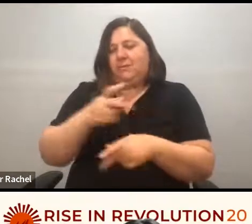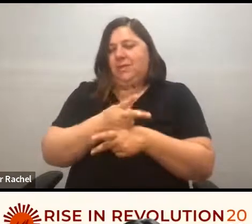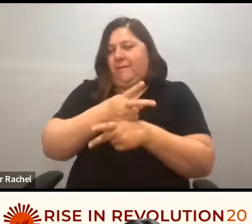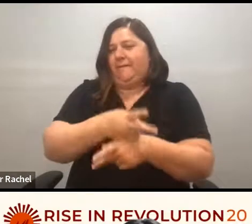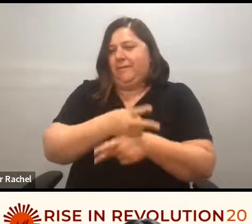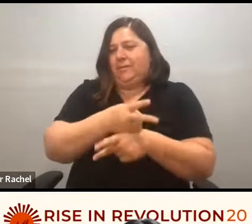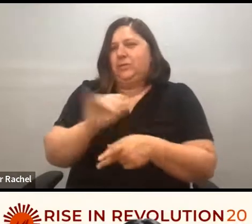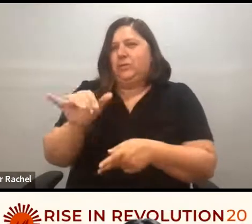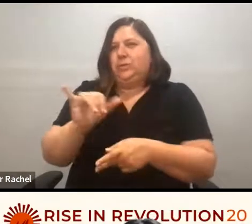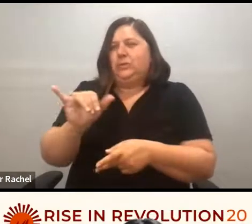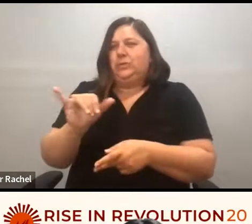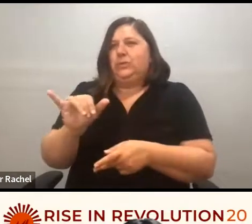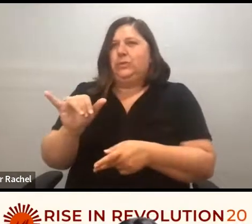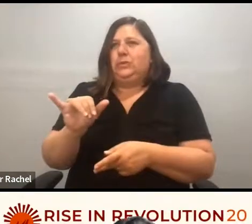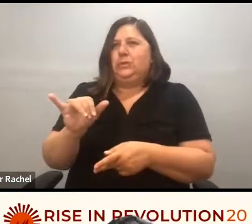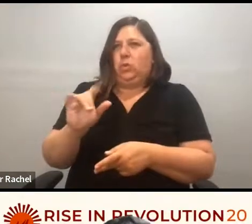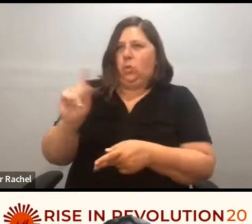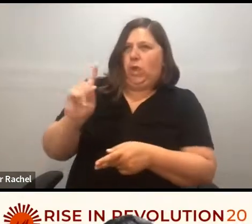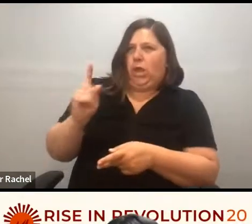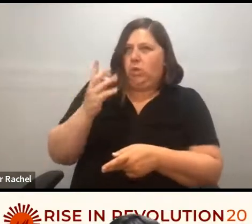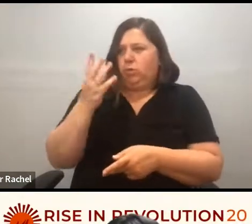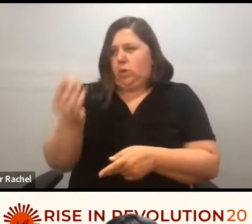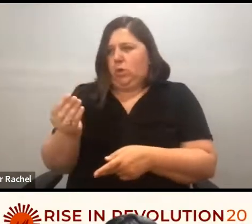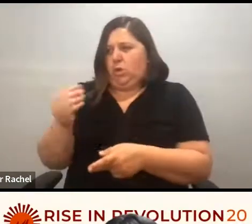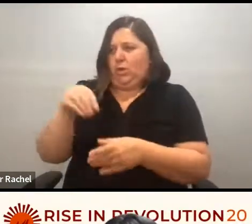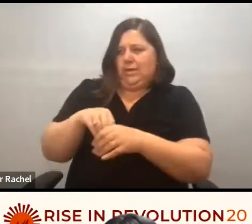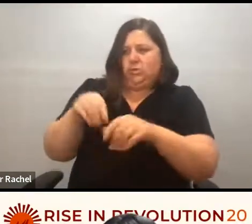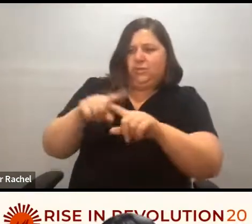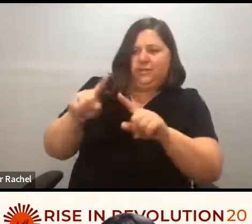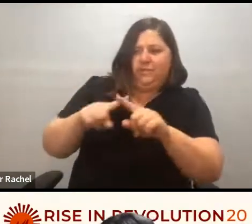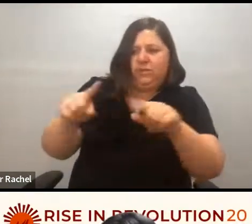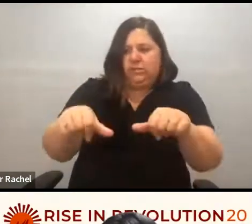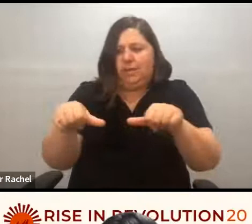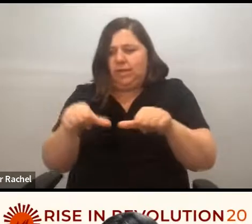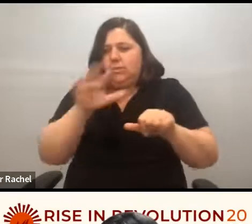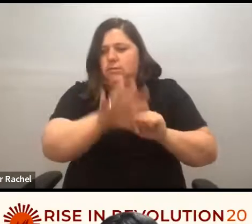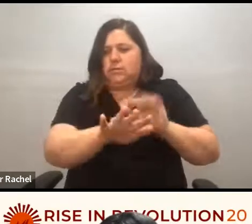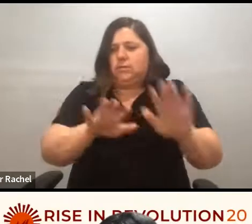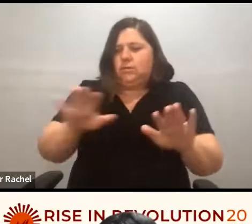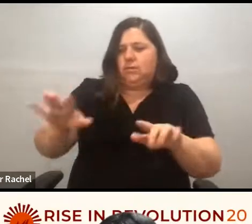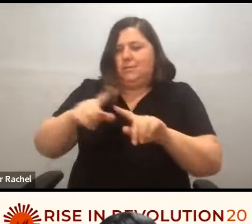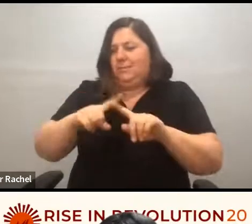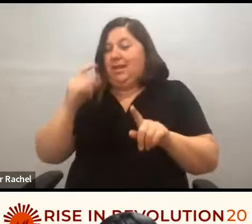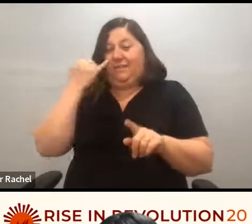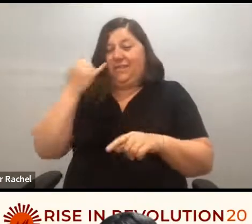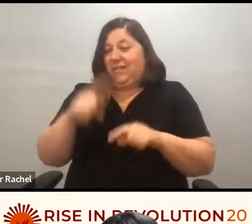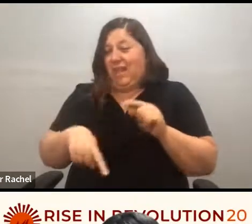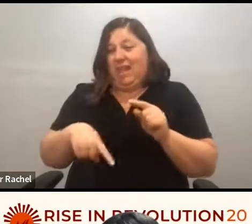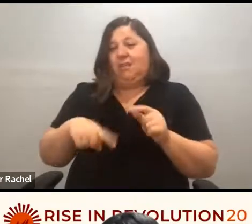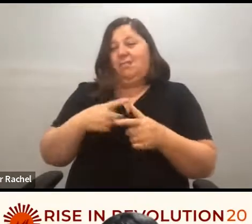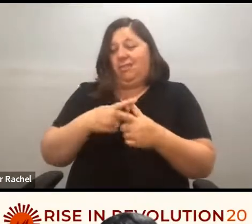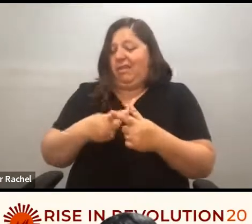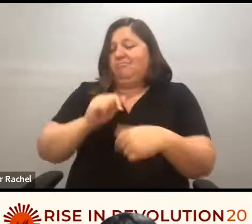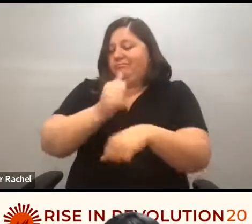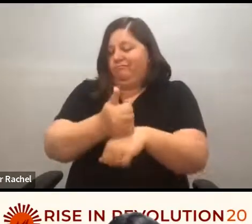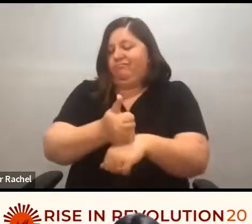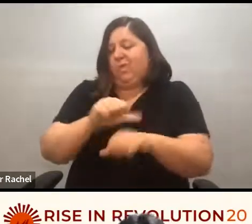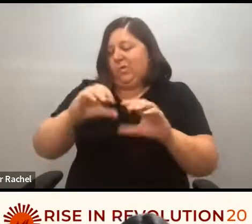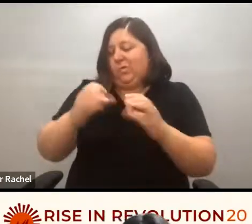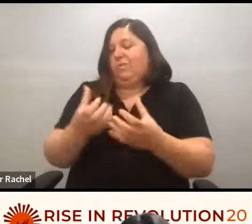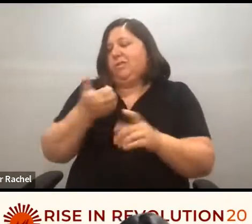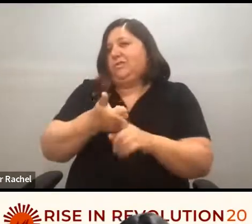about, you know, where you go into those spaces. But if you can't, then it would be about, you know, creating those kinds of groups